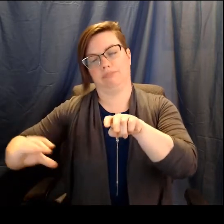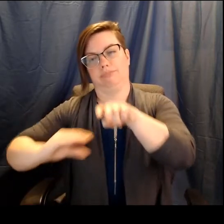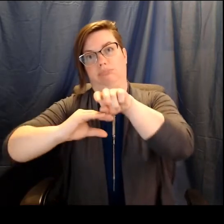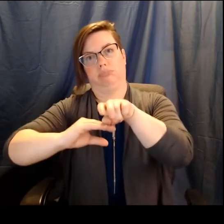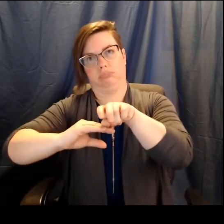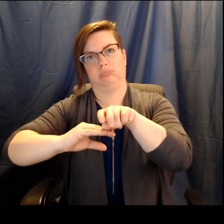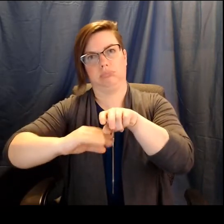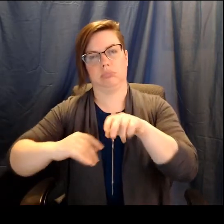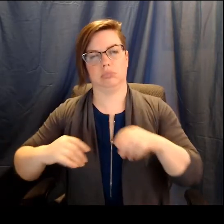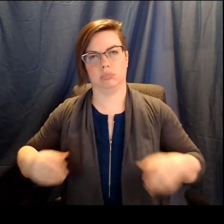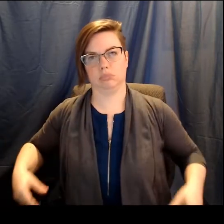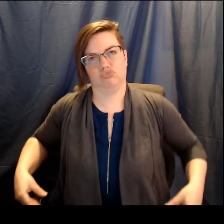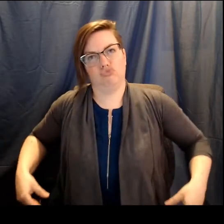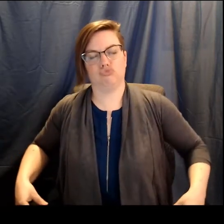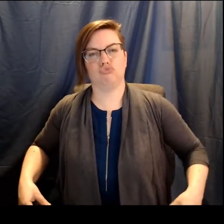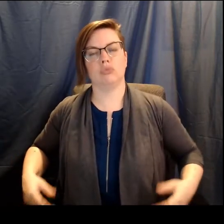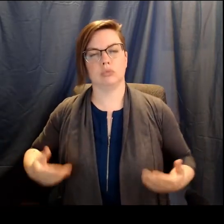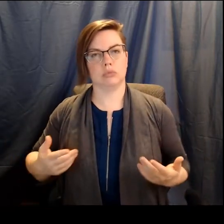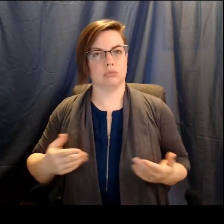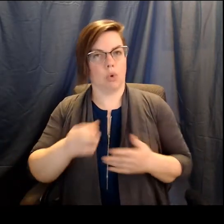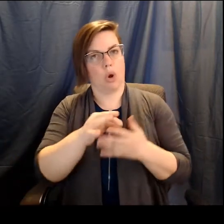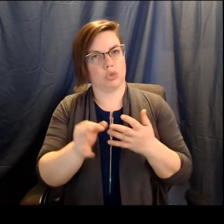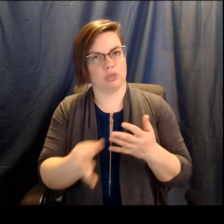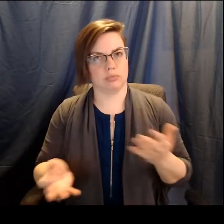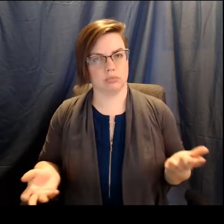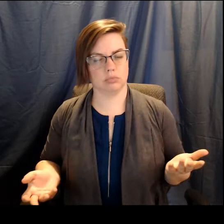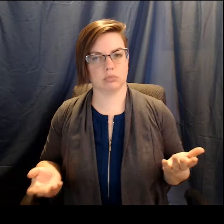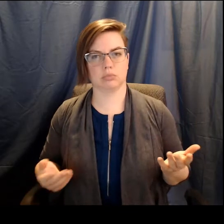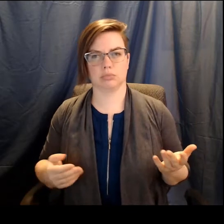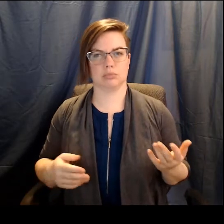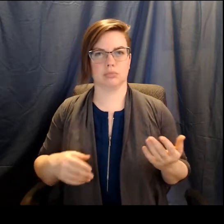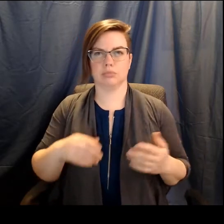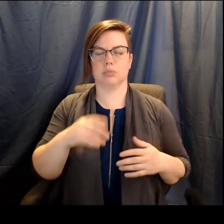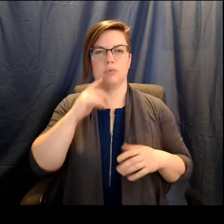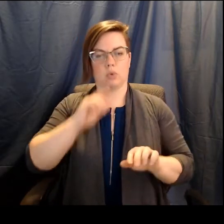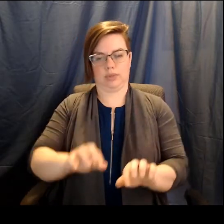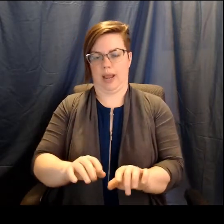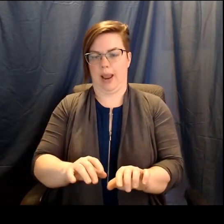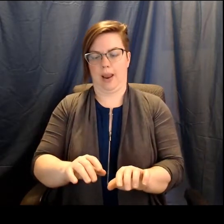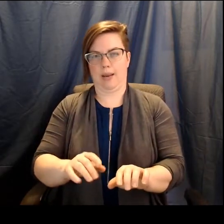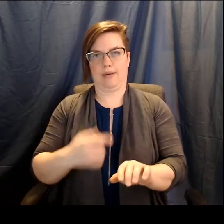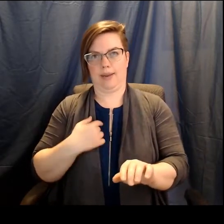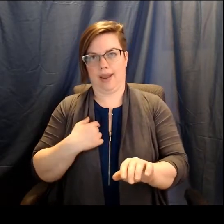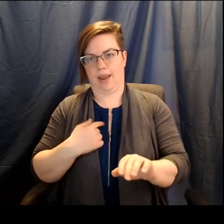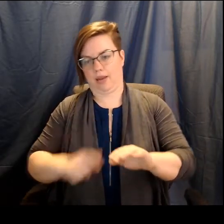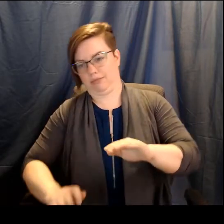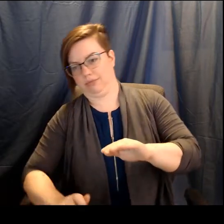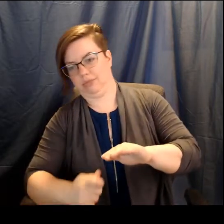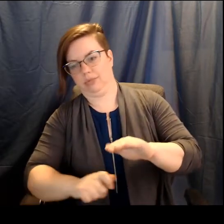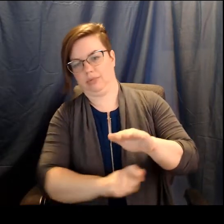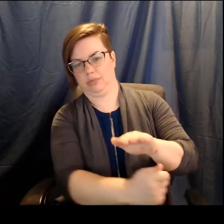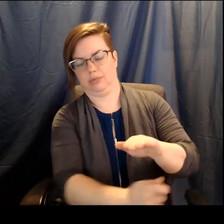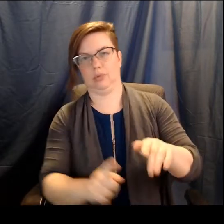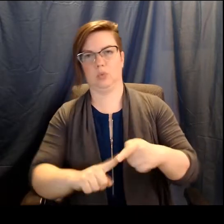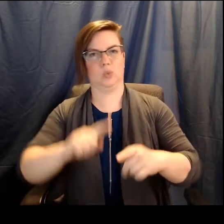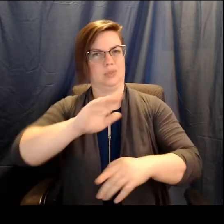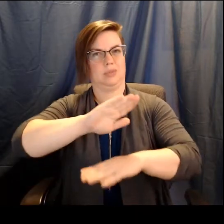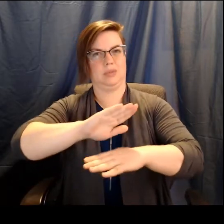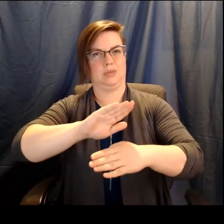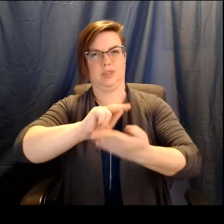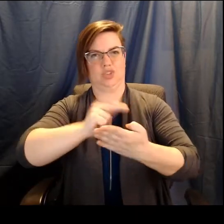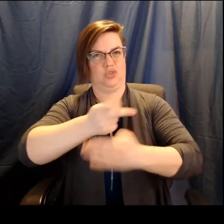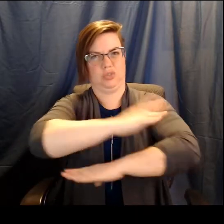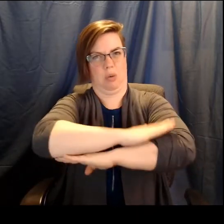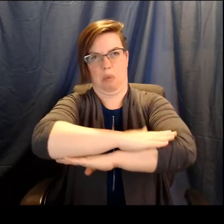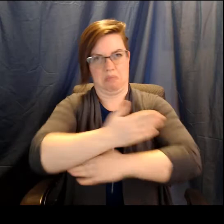we can't put a keyboard tray on a kitchen table. But we have a keyboard tray now, so she's not reaching out to the laptop,